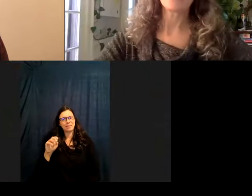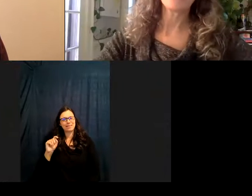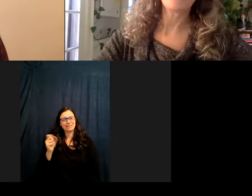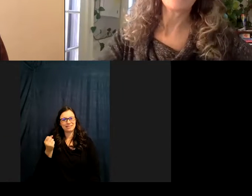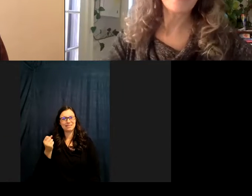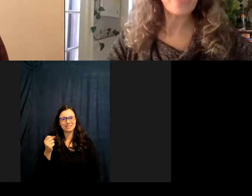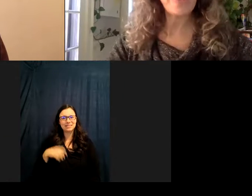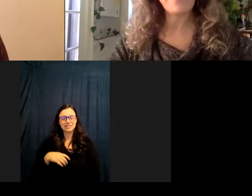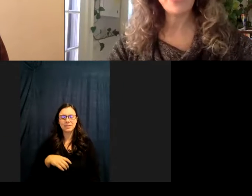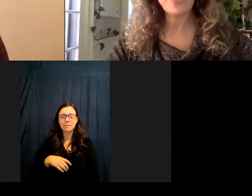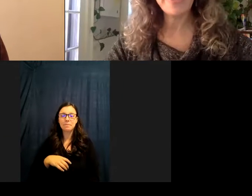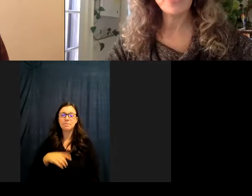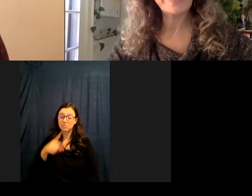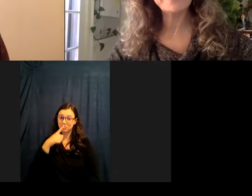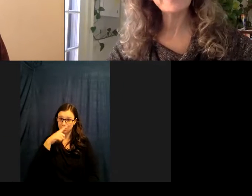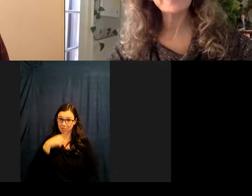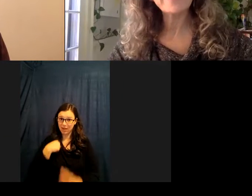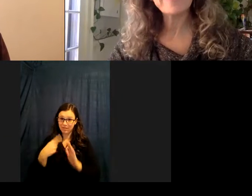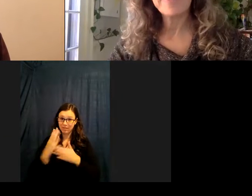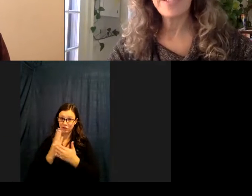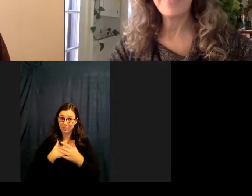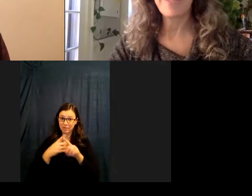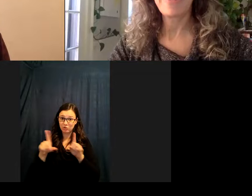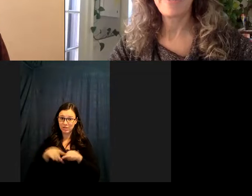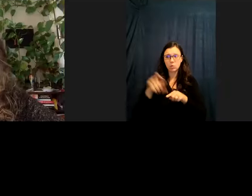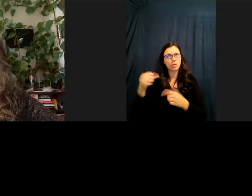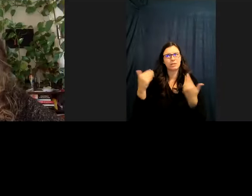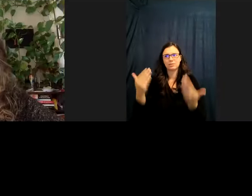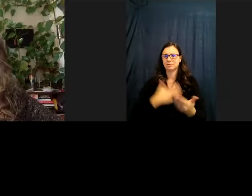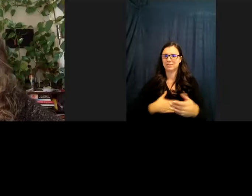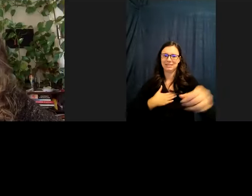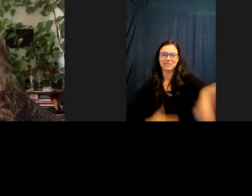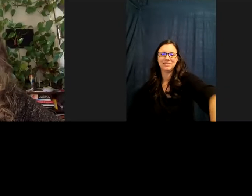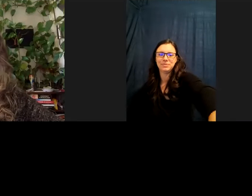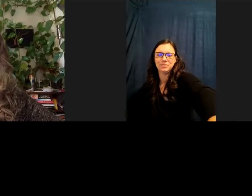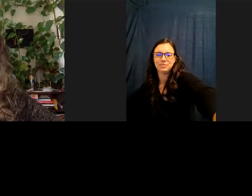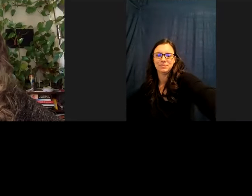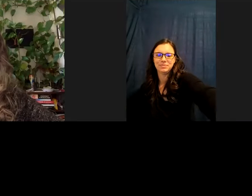So actually, is it okay if I share my screen? Oh, yes, please do. Okay.